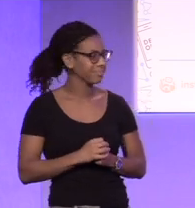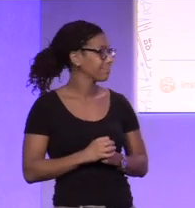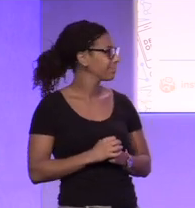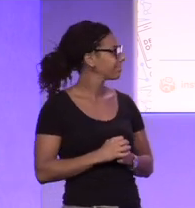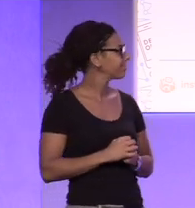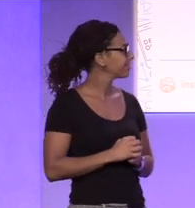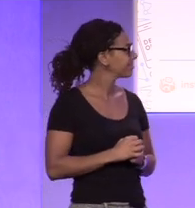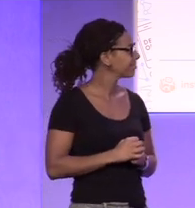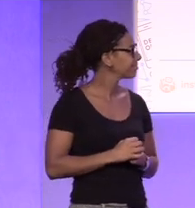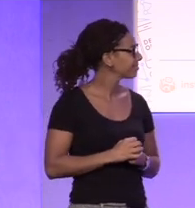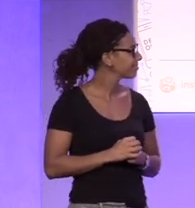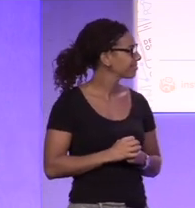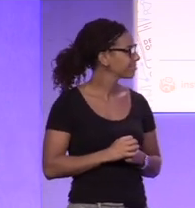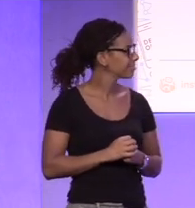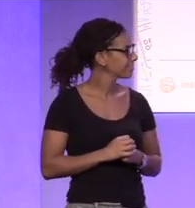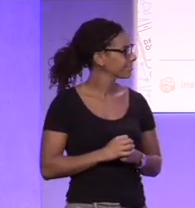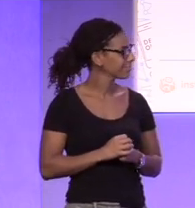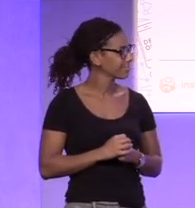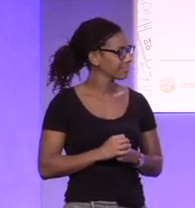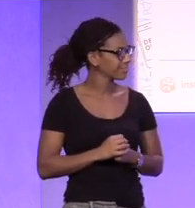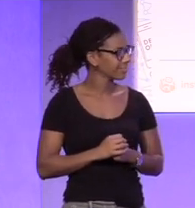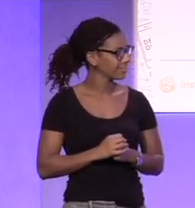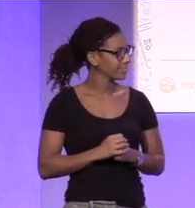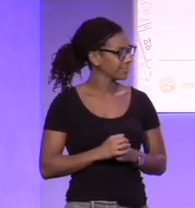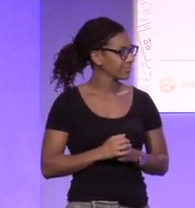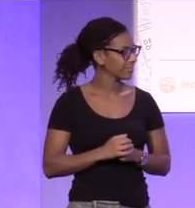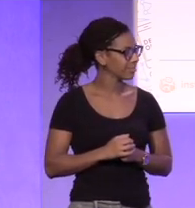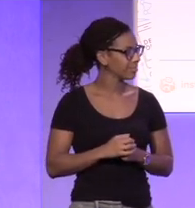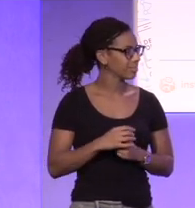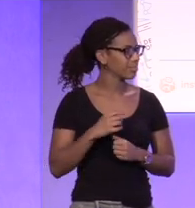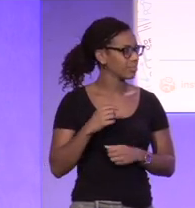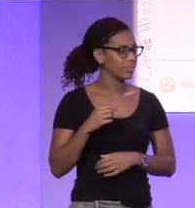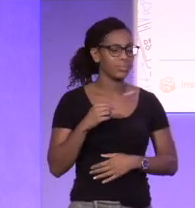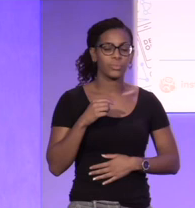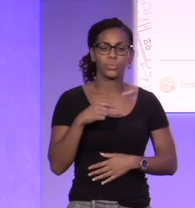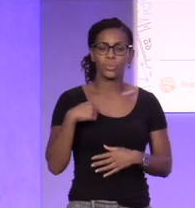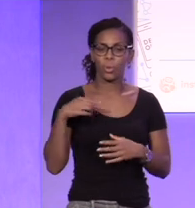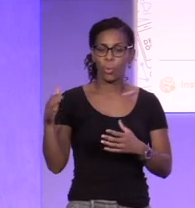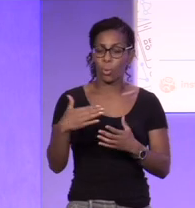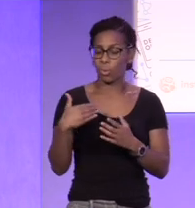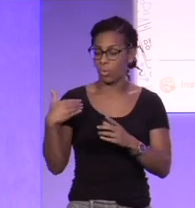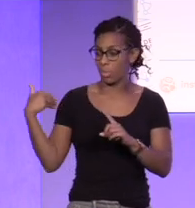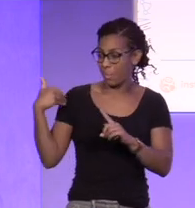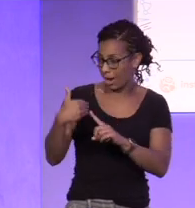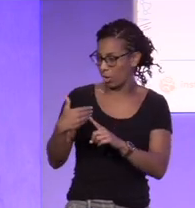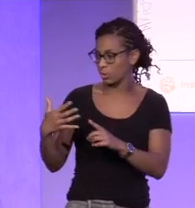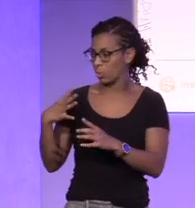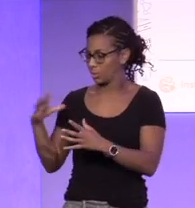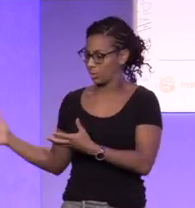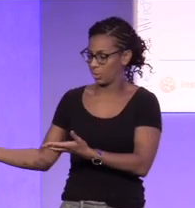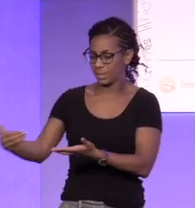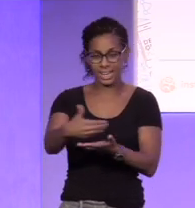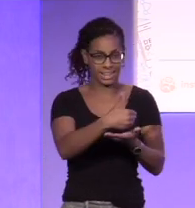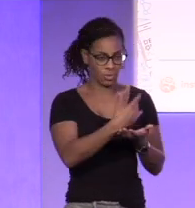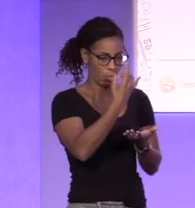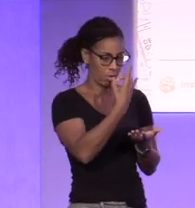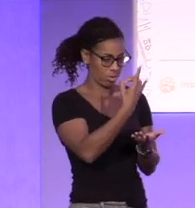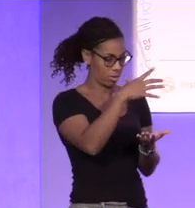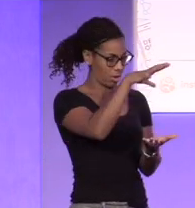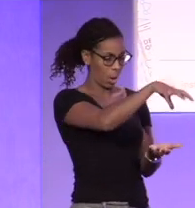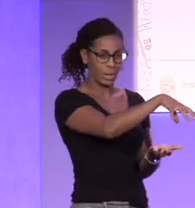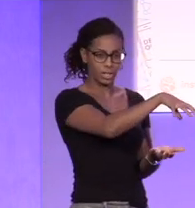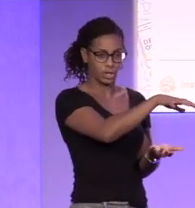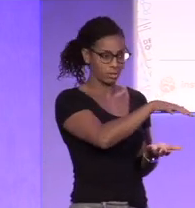So what we decided to do was to funnel all of these backlog items into a single location. And the size of our backlog jumped up. It jumped